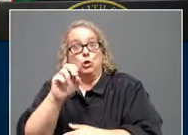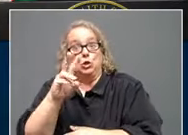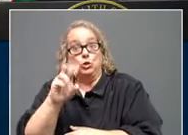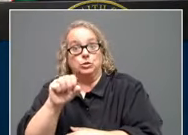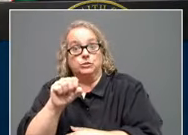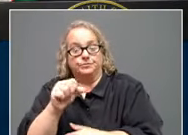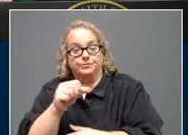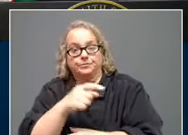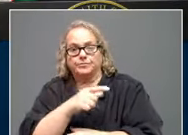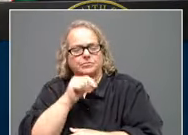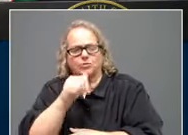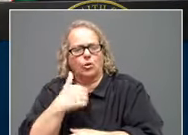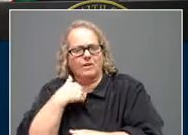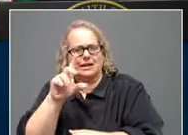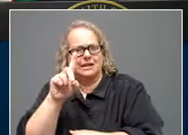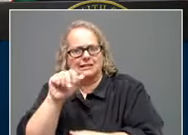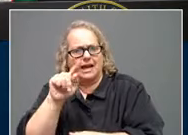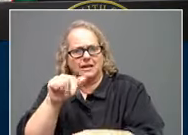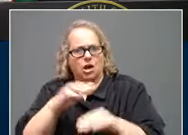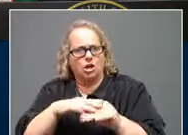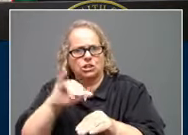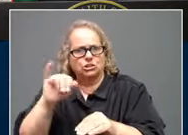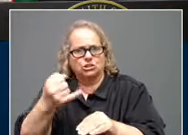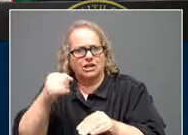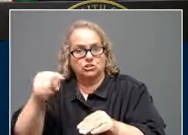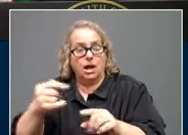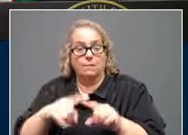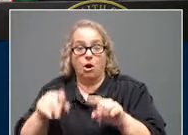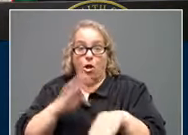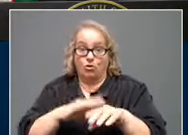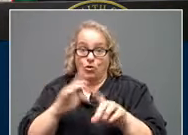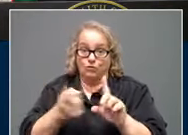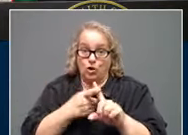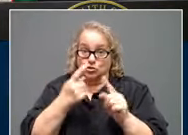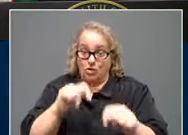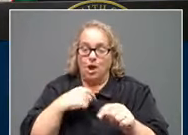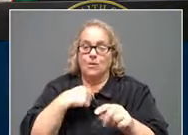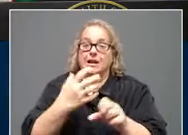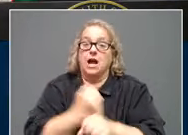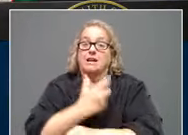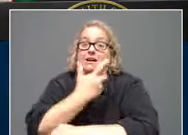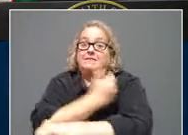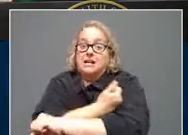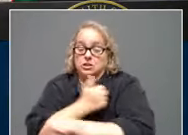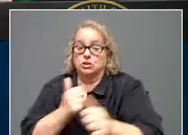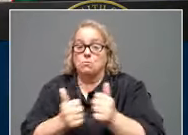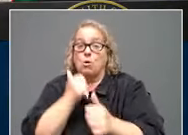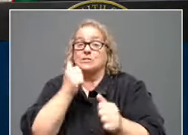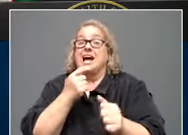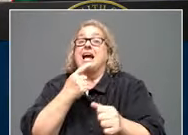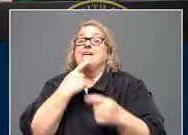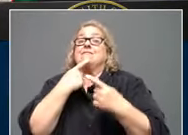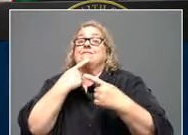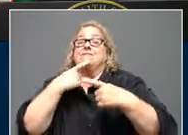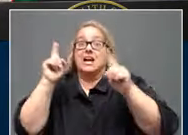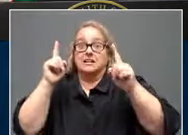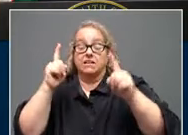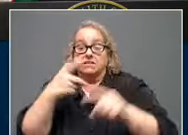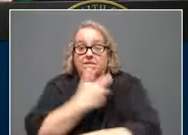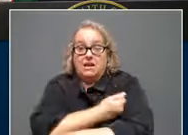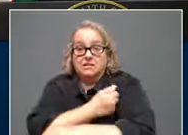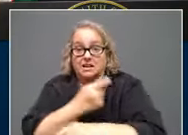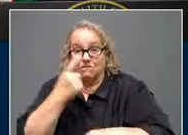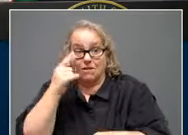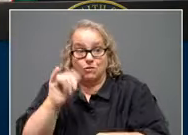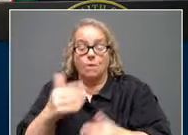J&J vaccine, means on the first try, we not only got vaccines, some of the most effective vaccines ever, we got vaccines that may